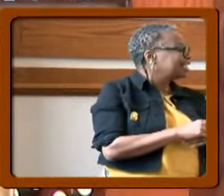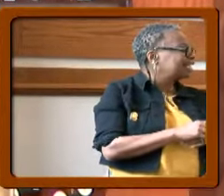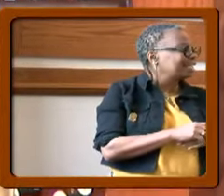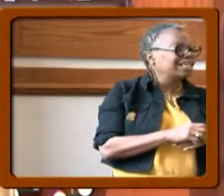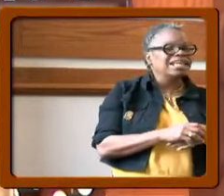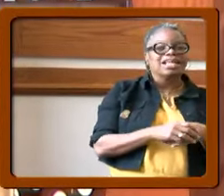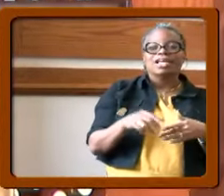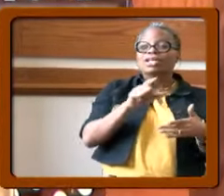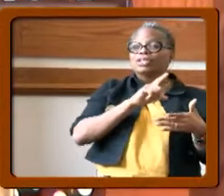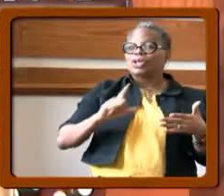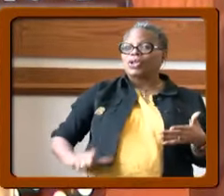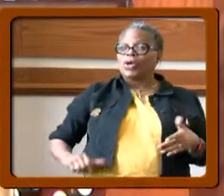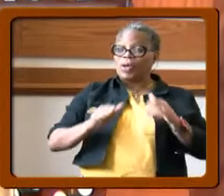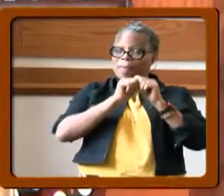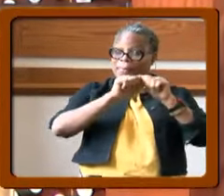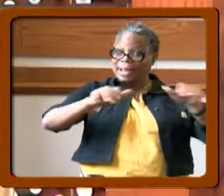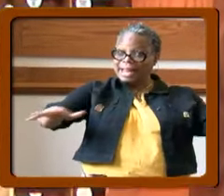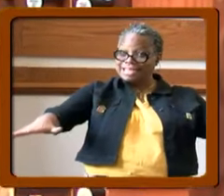The Lord bless you and keep you.